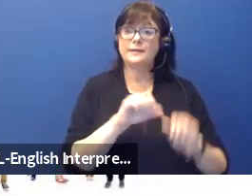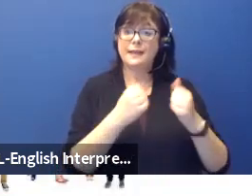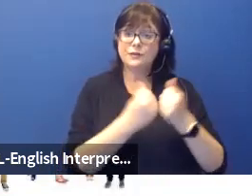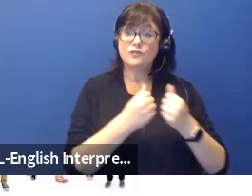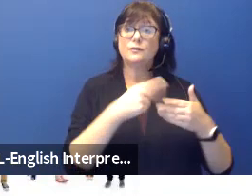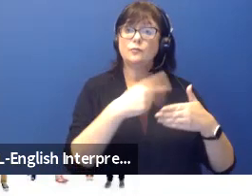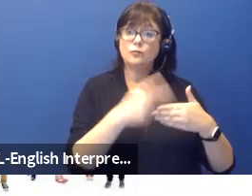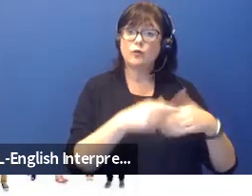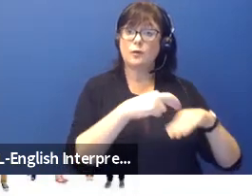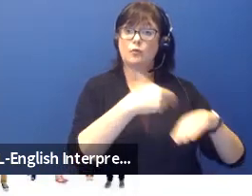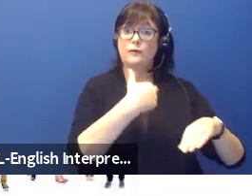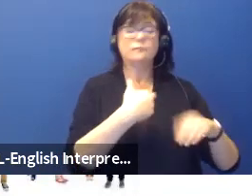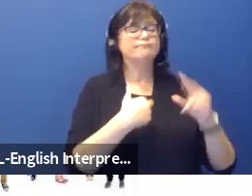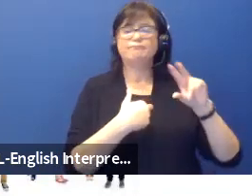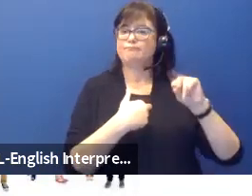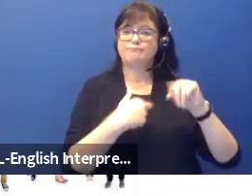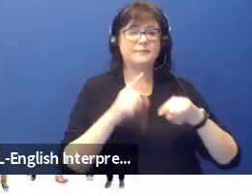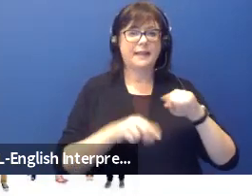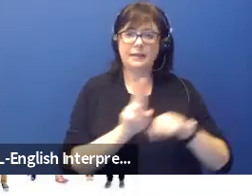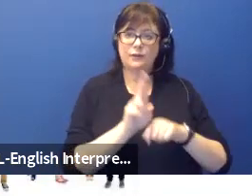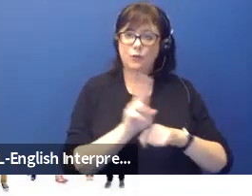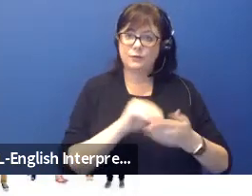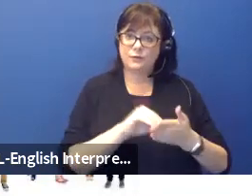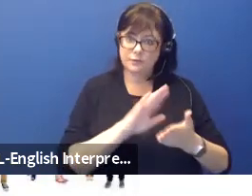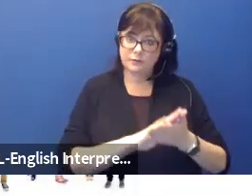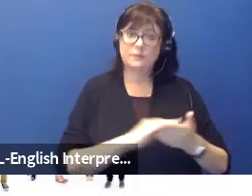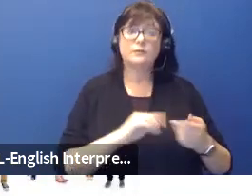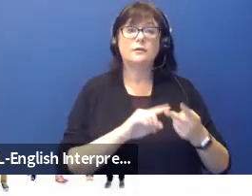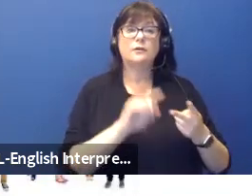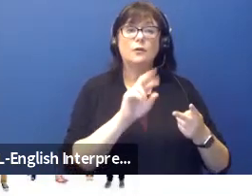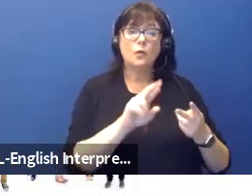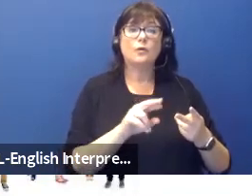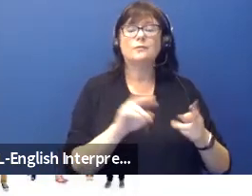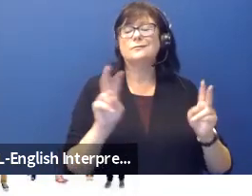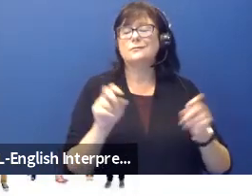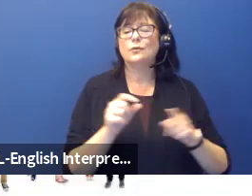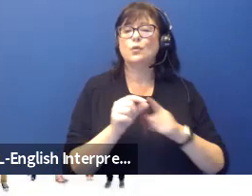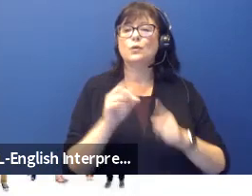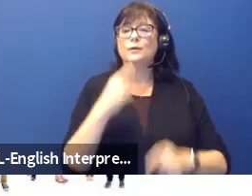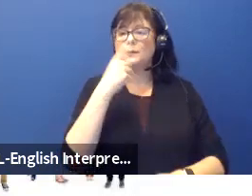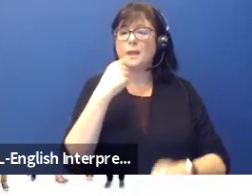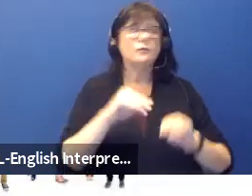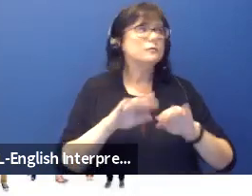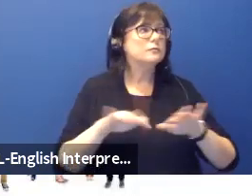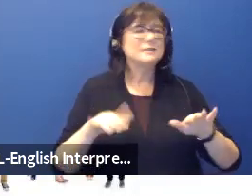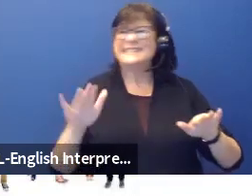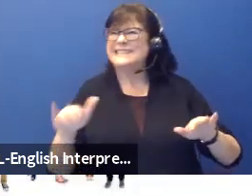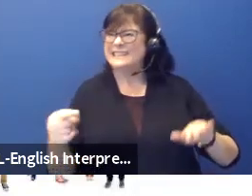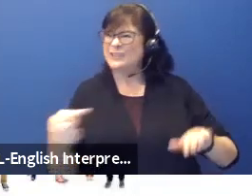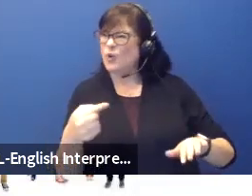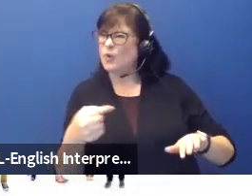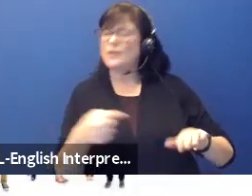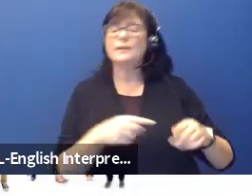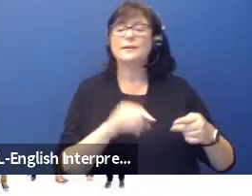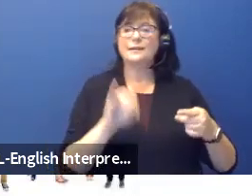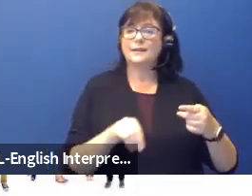referral. But you do still want to capture that, because you do want to know where your learners are coming from and still